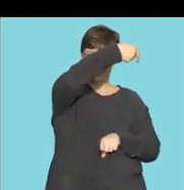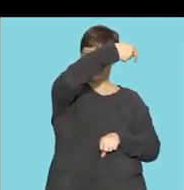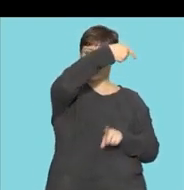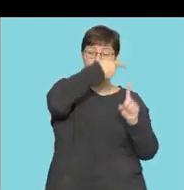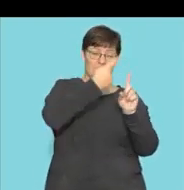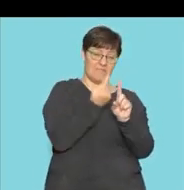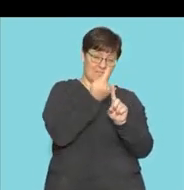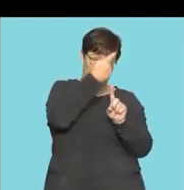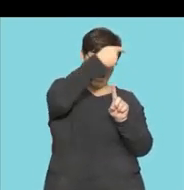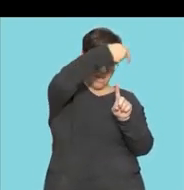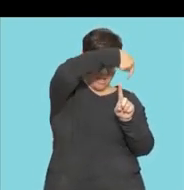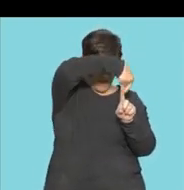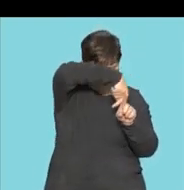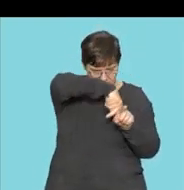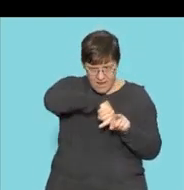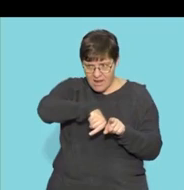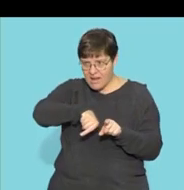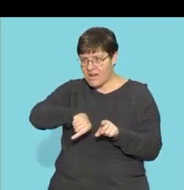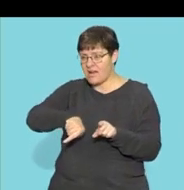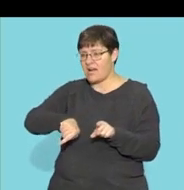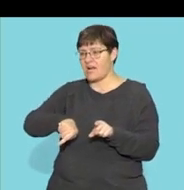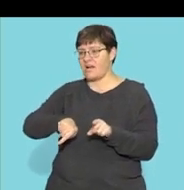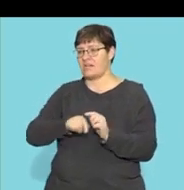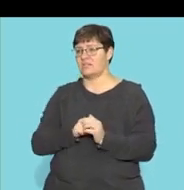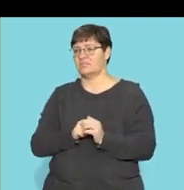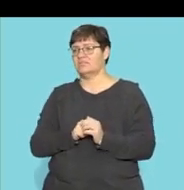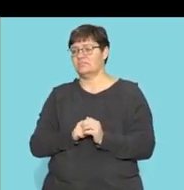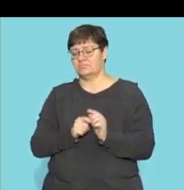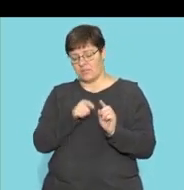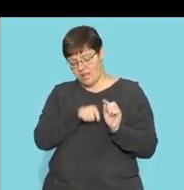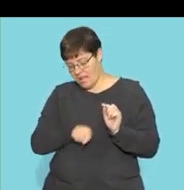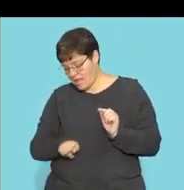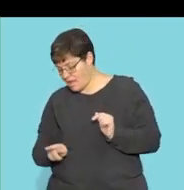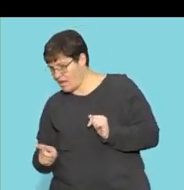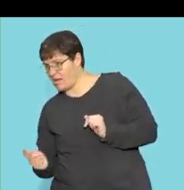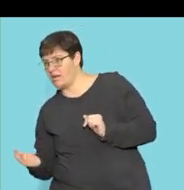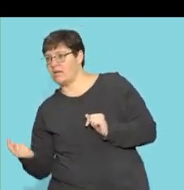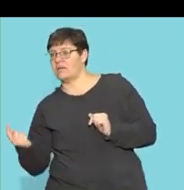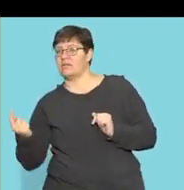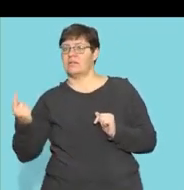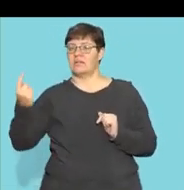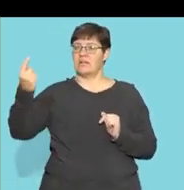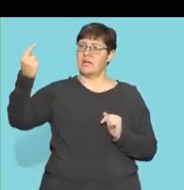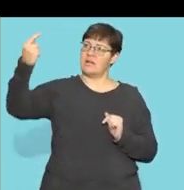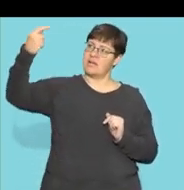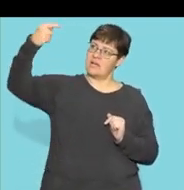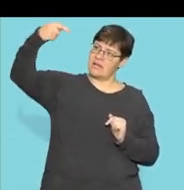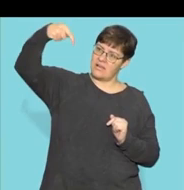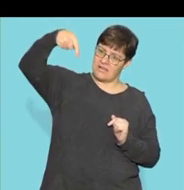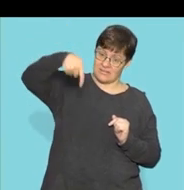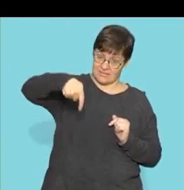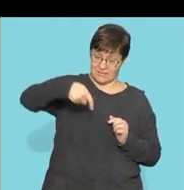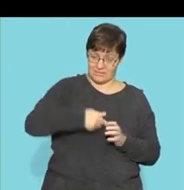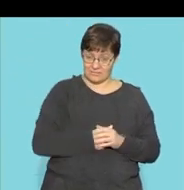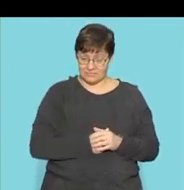They're drawn to the positive. So all the way along here, we get electrons moving in this direction, all the